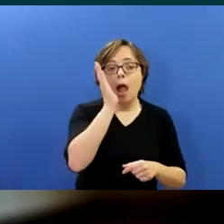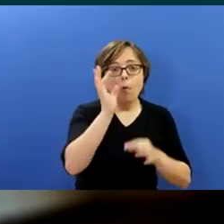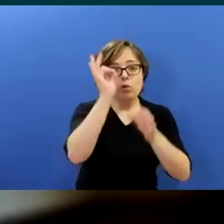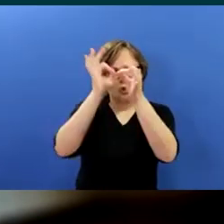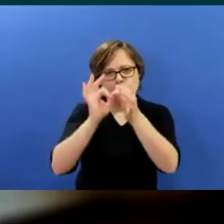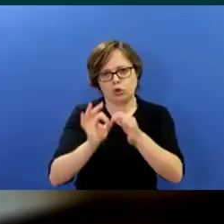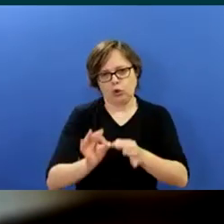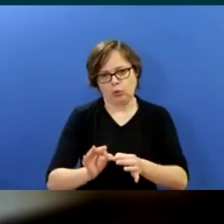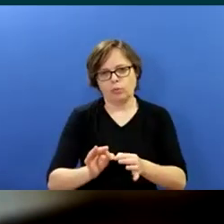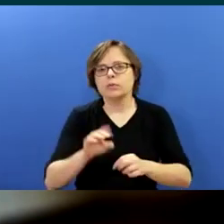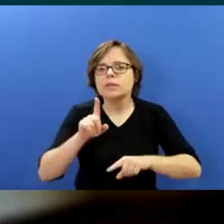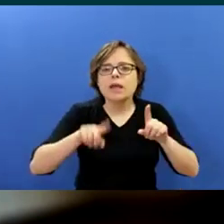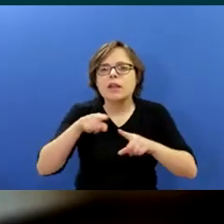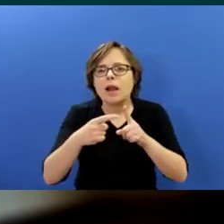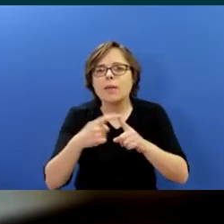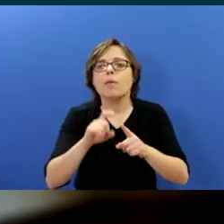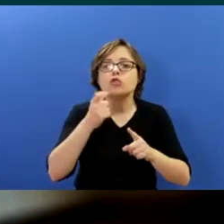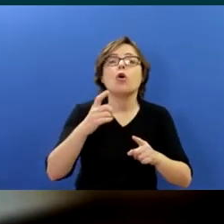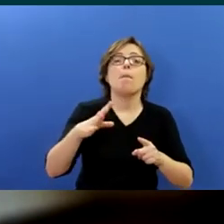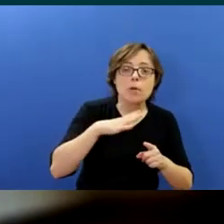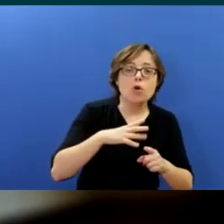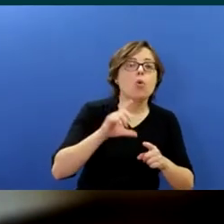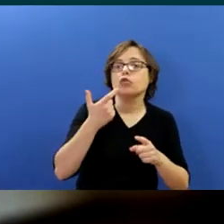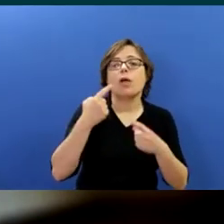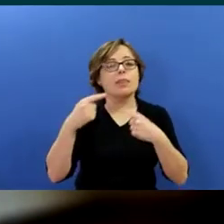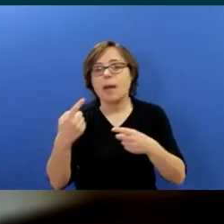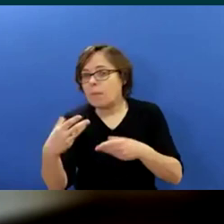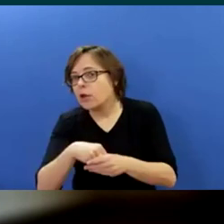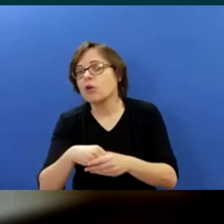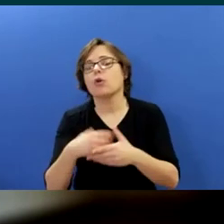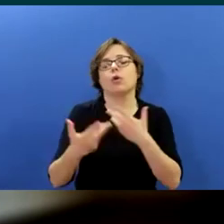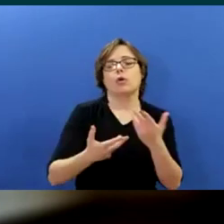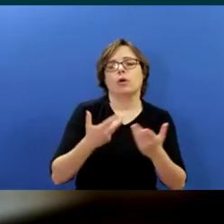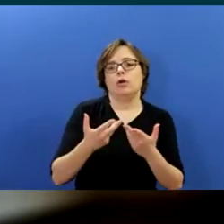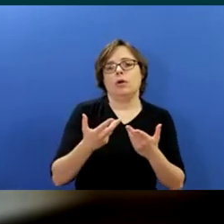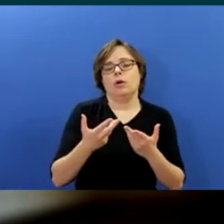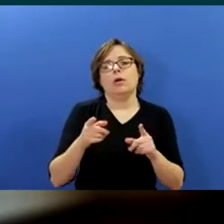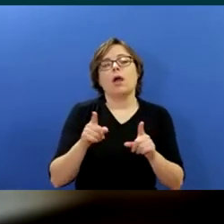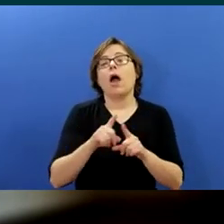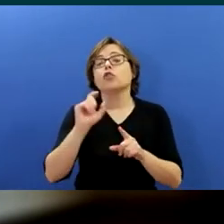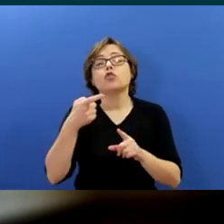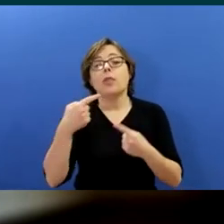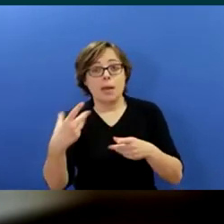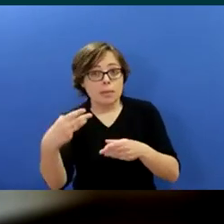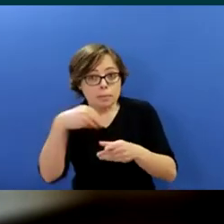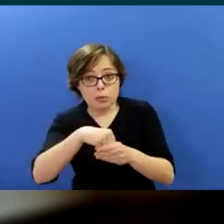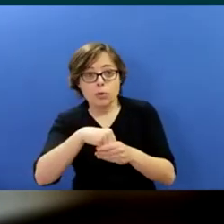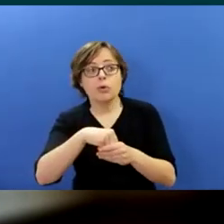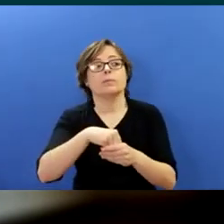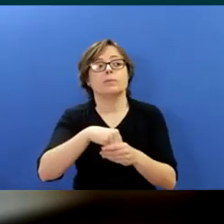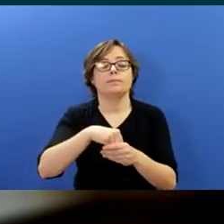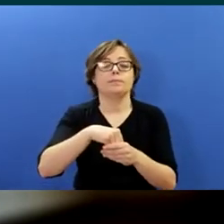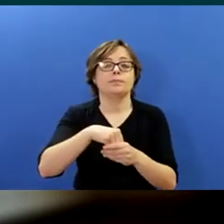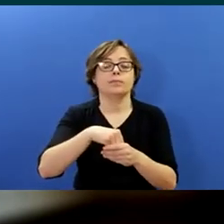been included, and then the things that have not been included are explained within